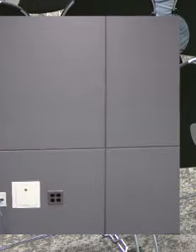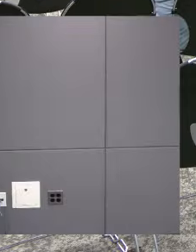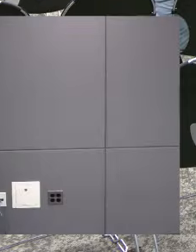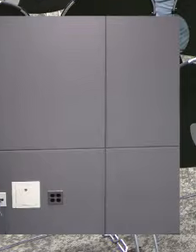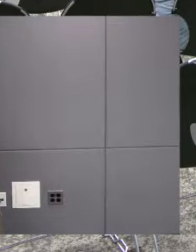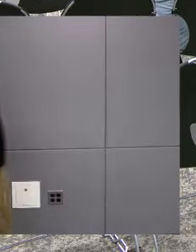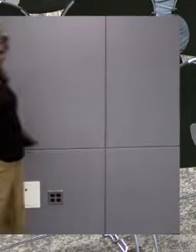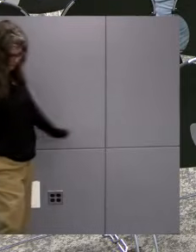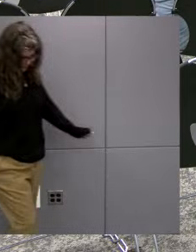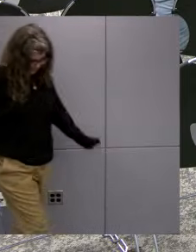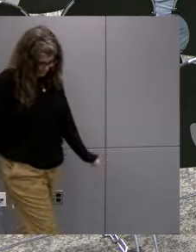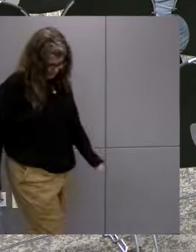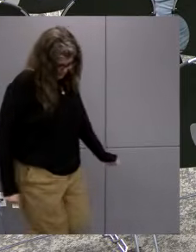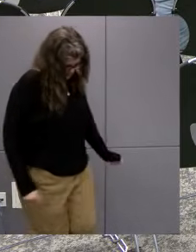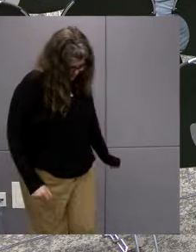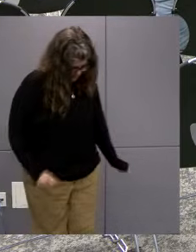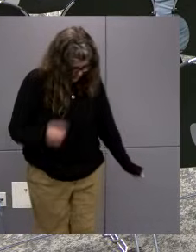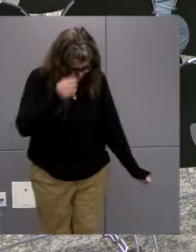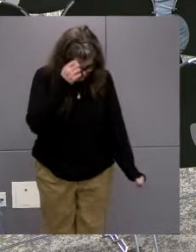hey,